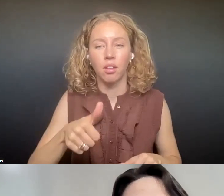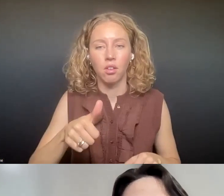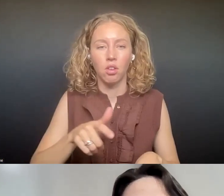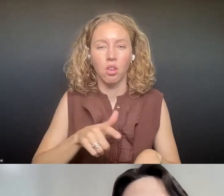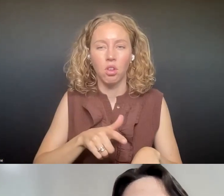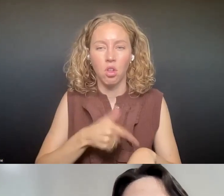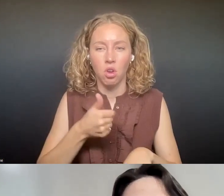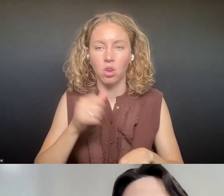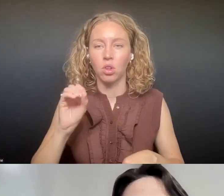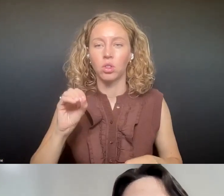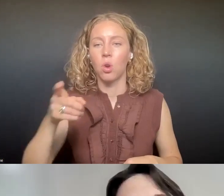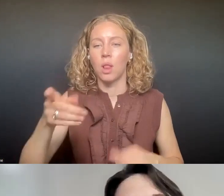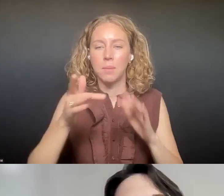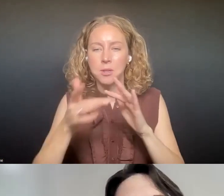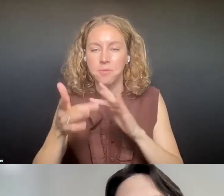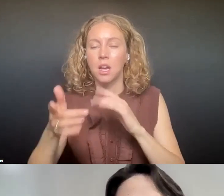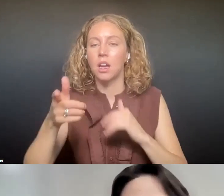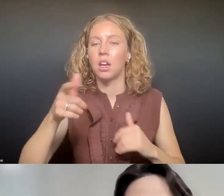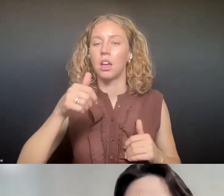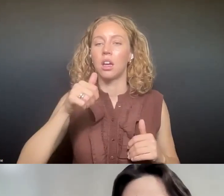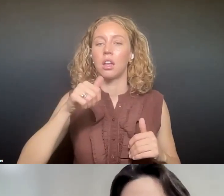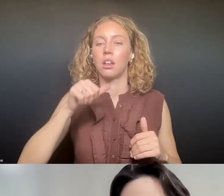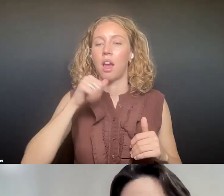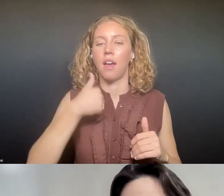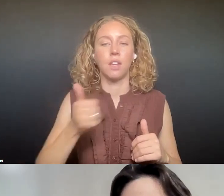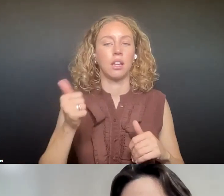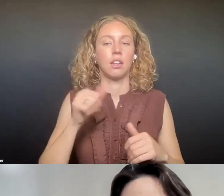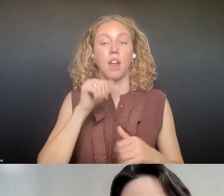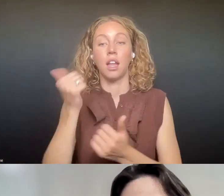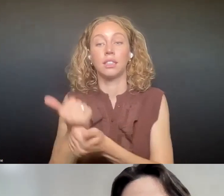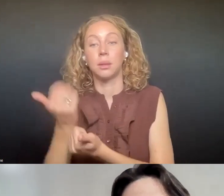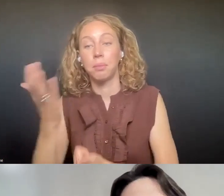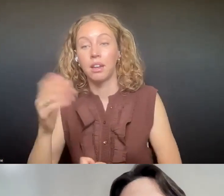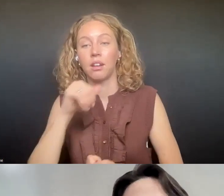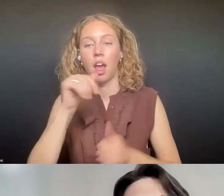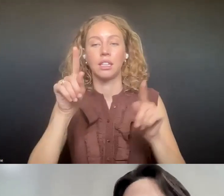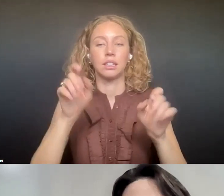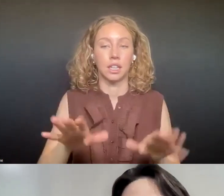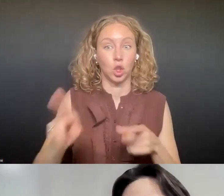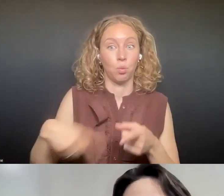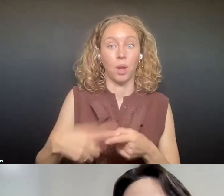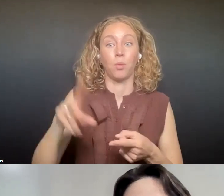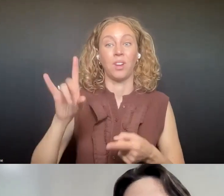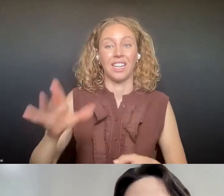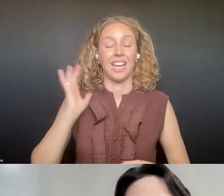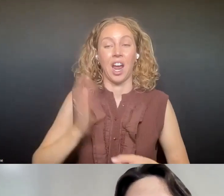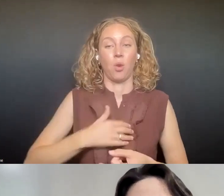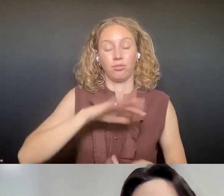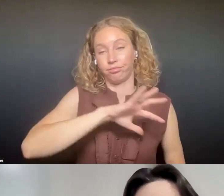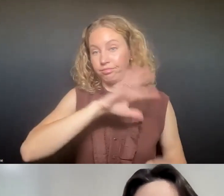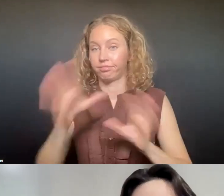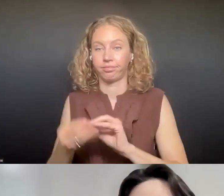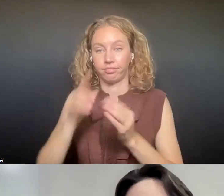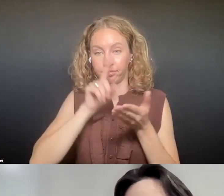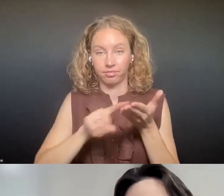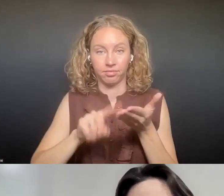they didn't have any unsubmitted or untested once we conducted that inventory. Like I said,